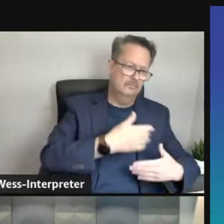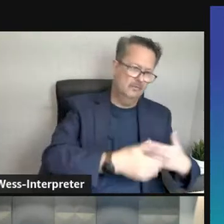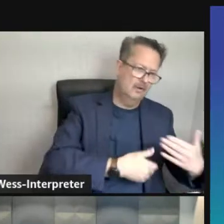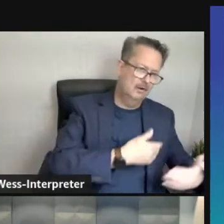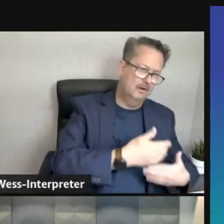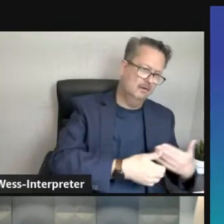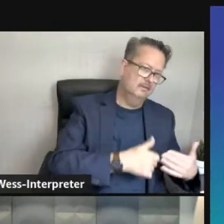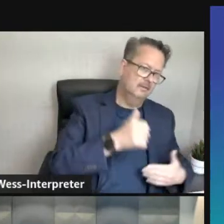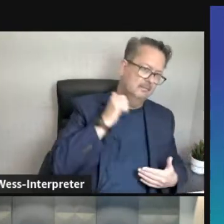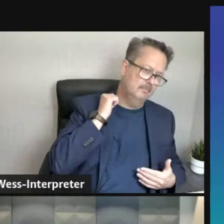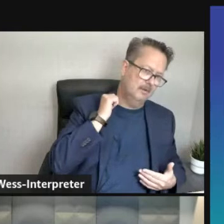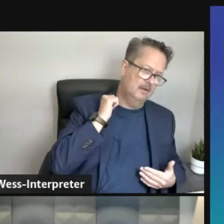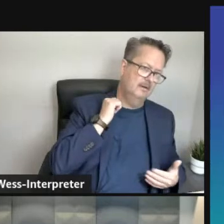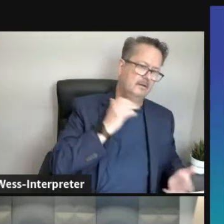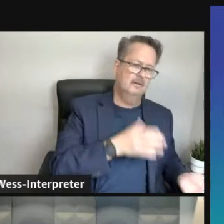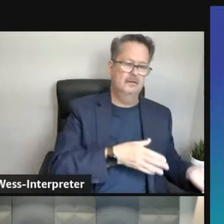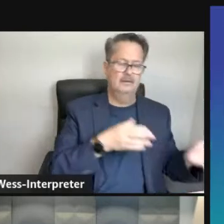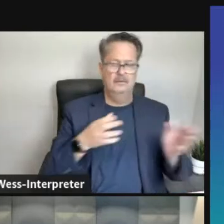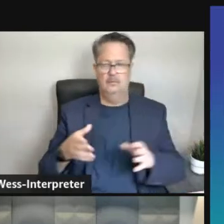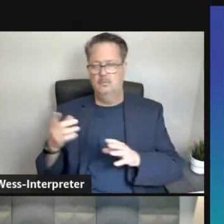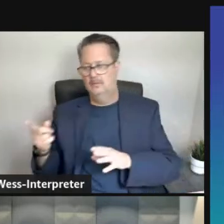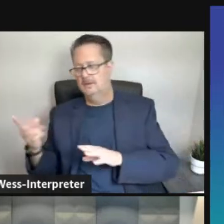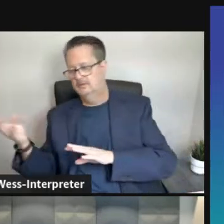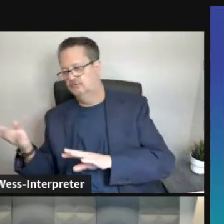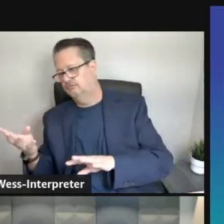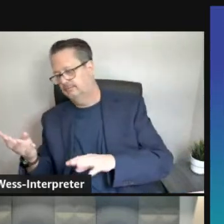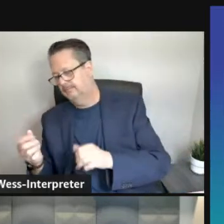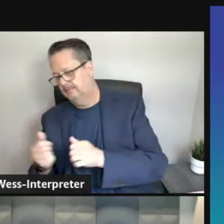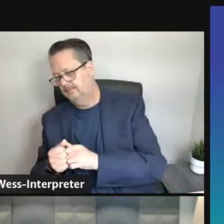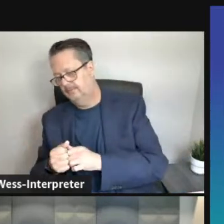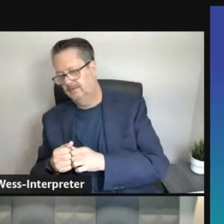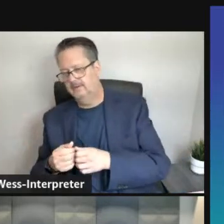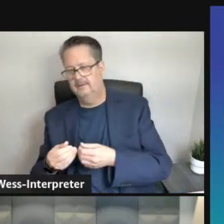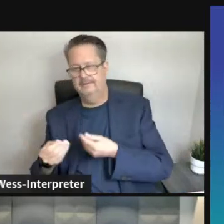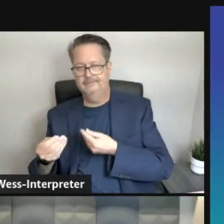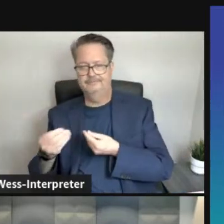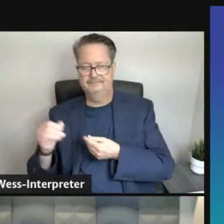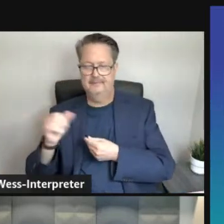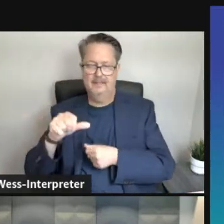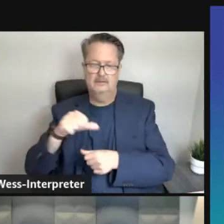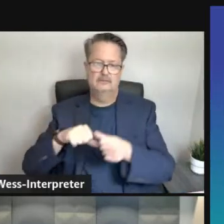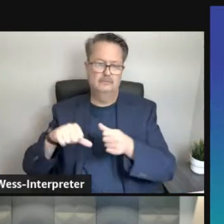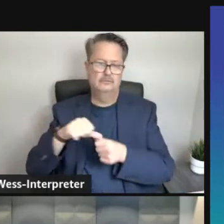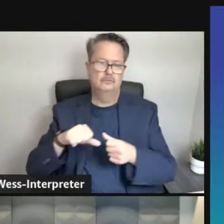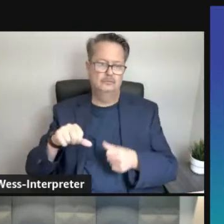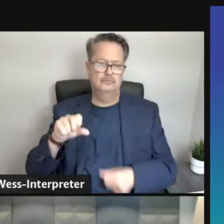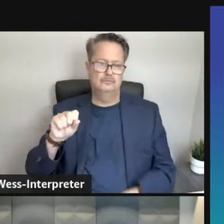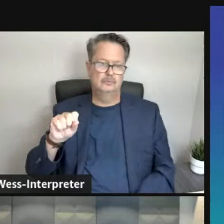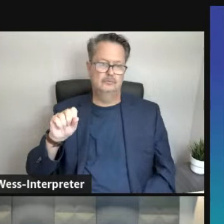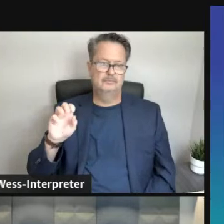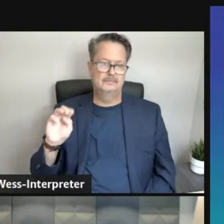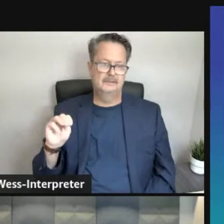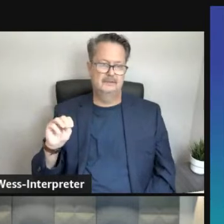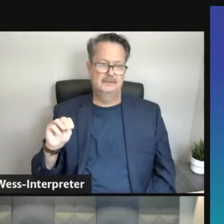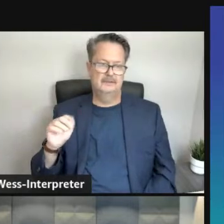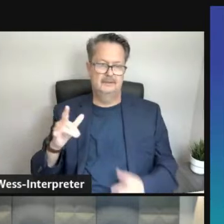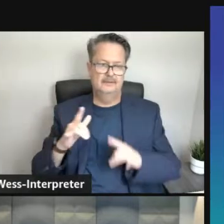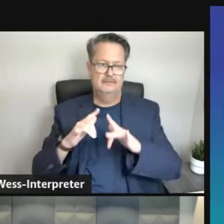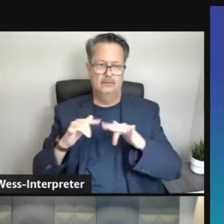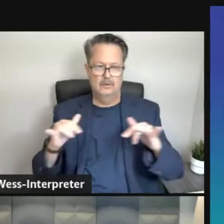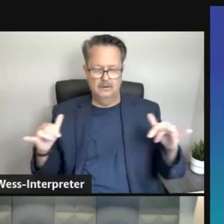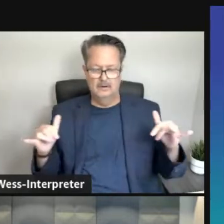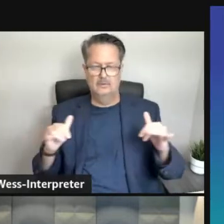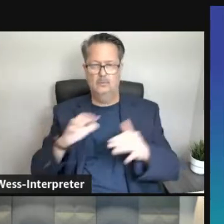workloads, another one is streaming workloads, such as maybe like a social media feeds and so on. So within